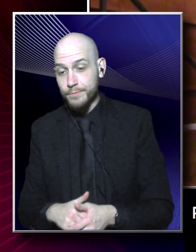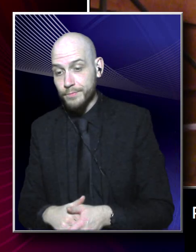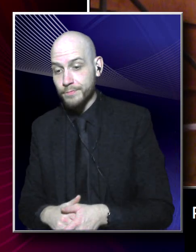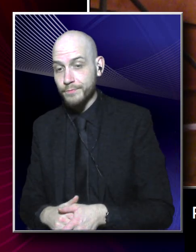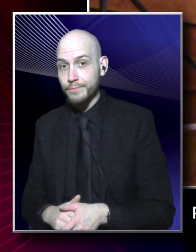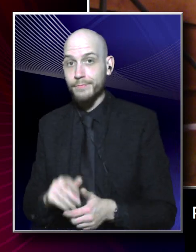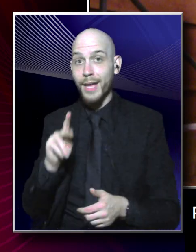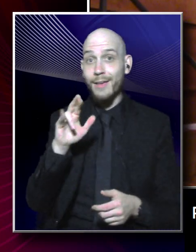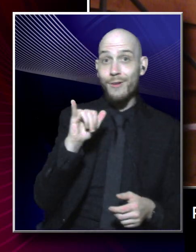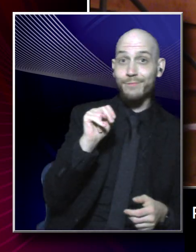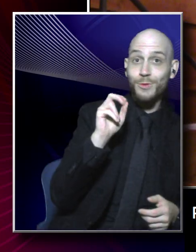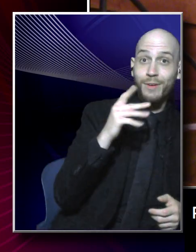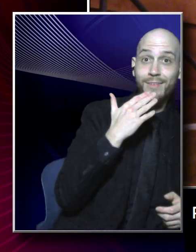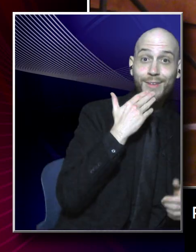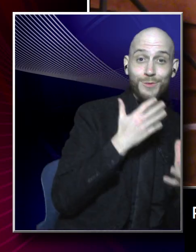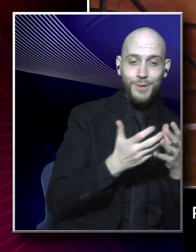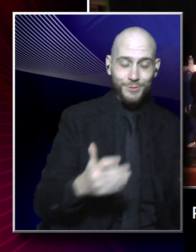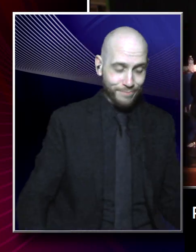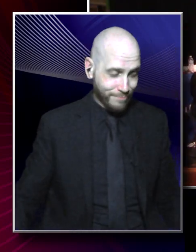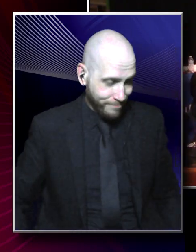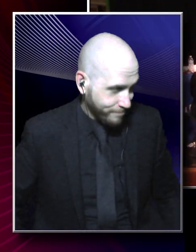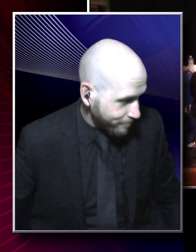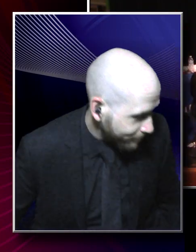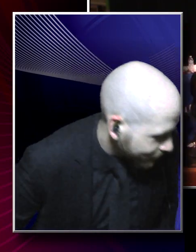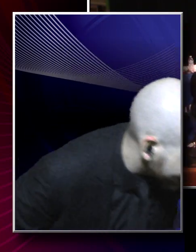Thank you. Thank you very much.